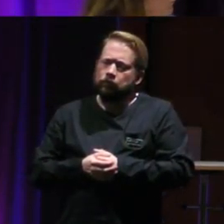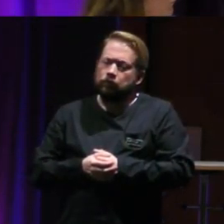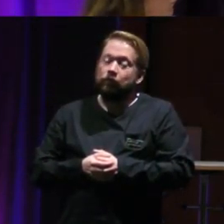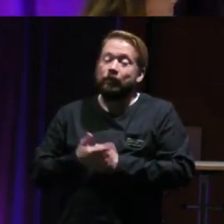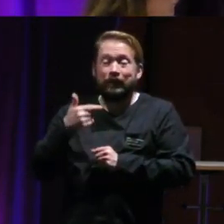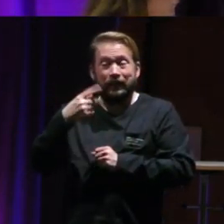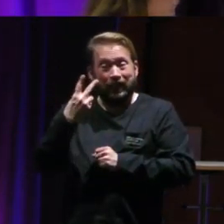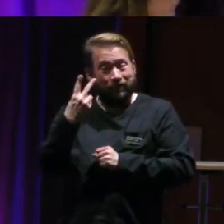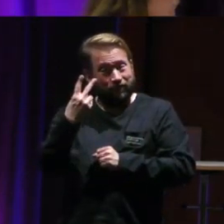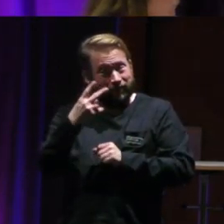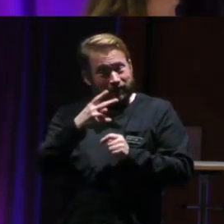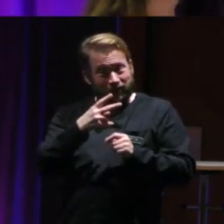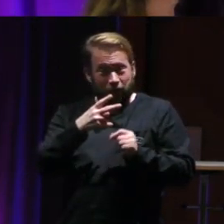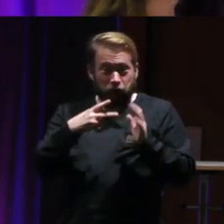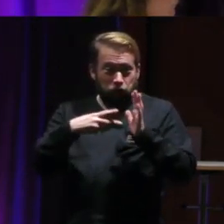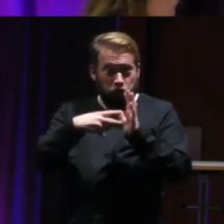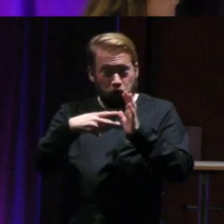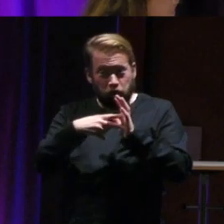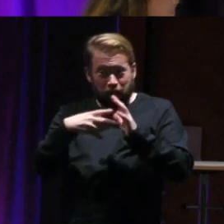topic somehow